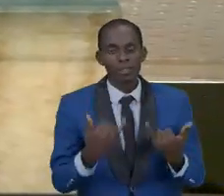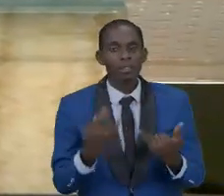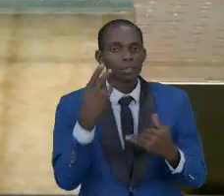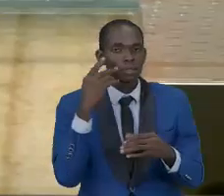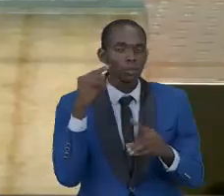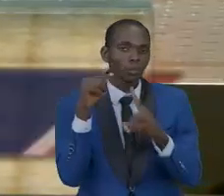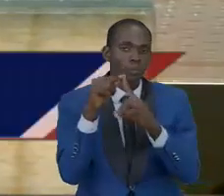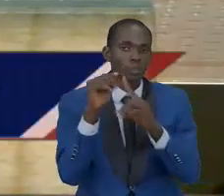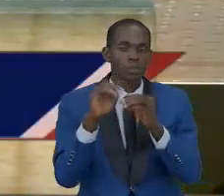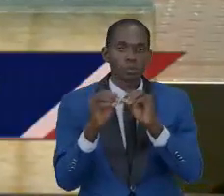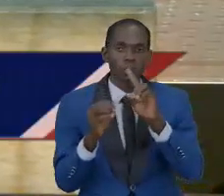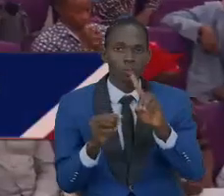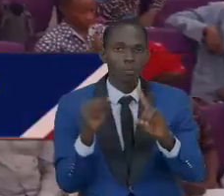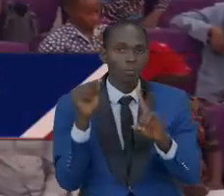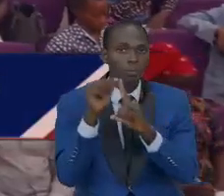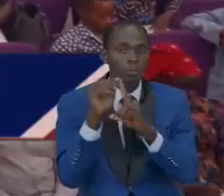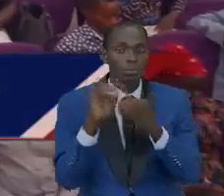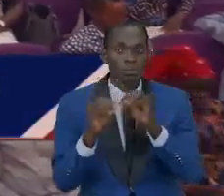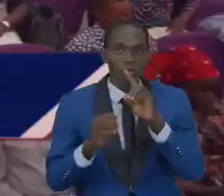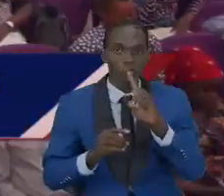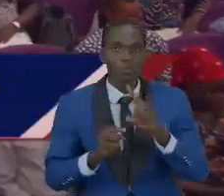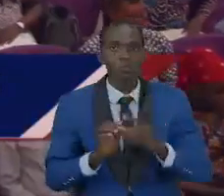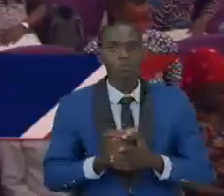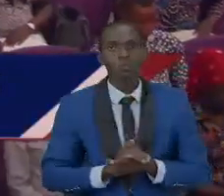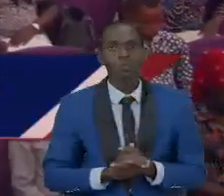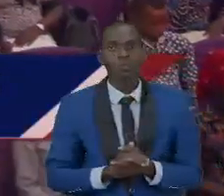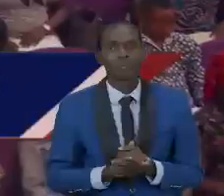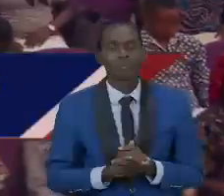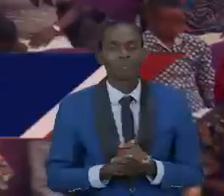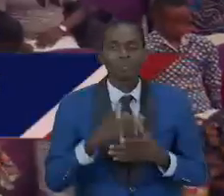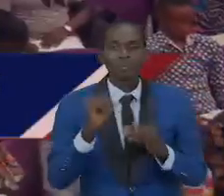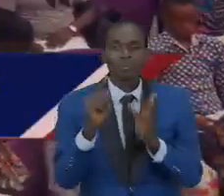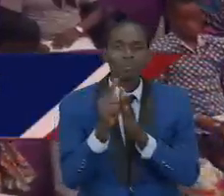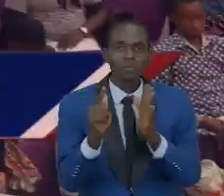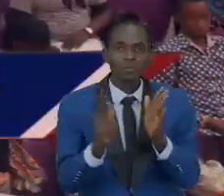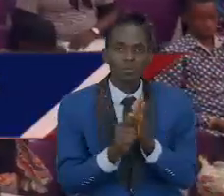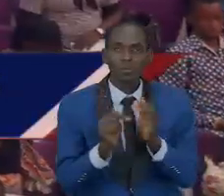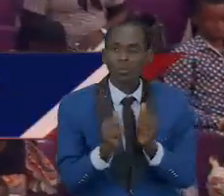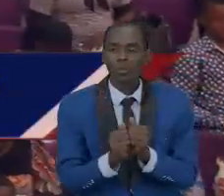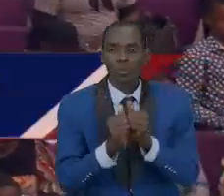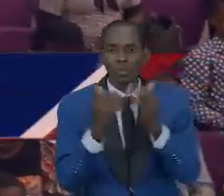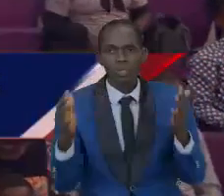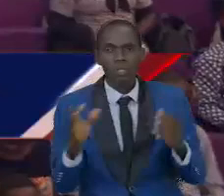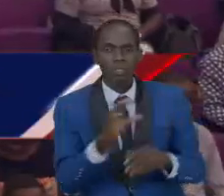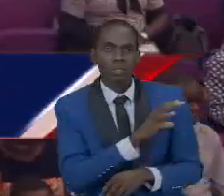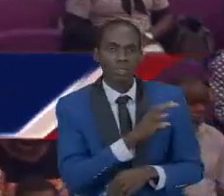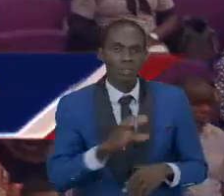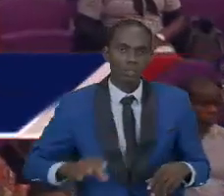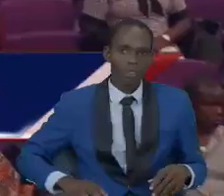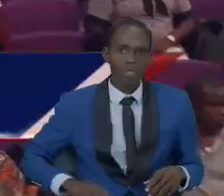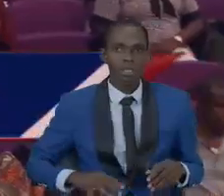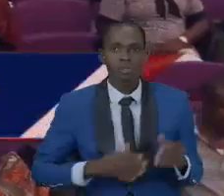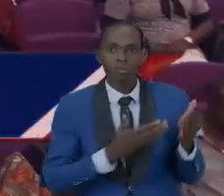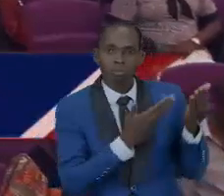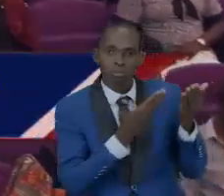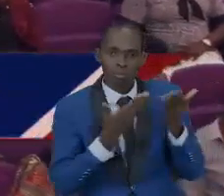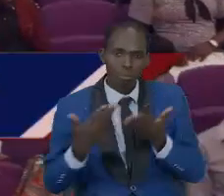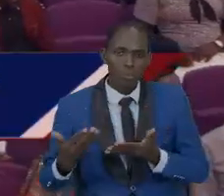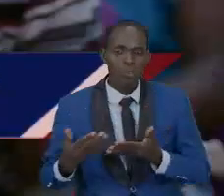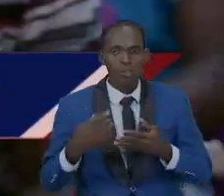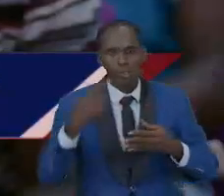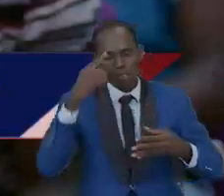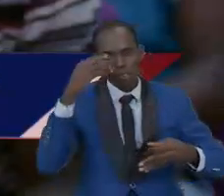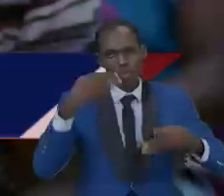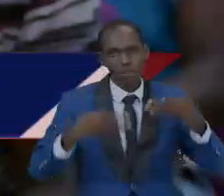number one number one the law without Christ attracts